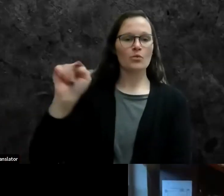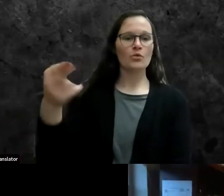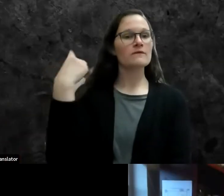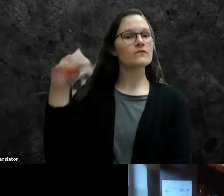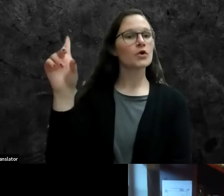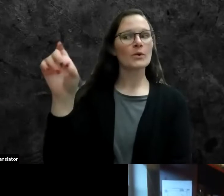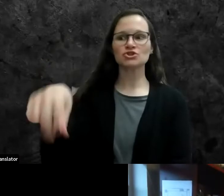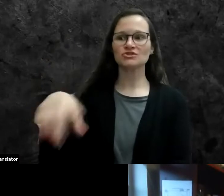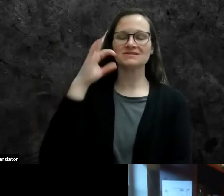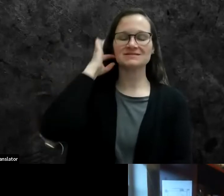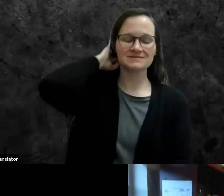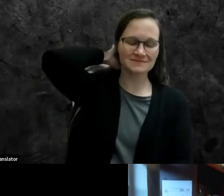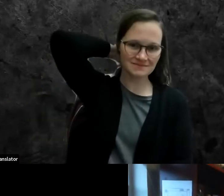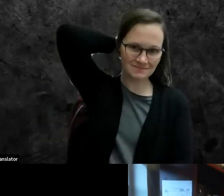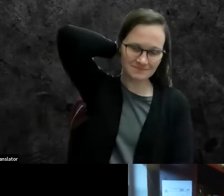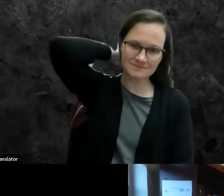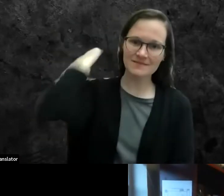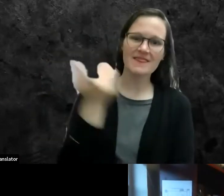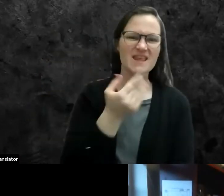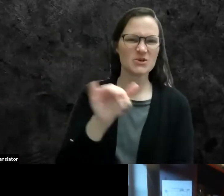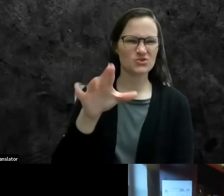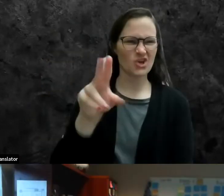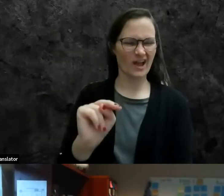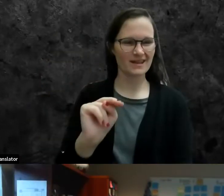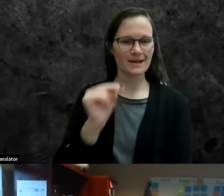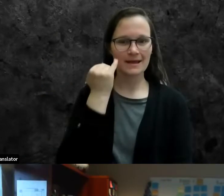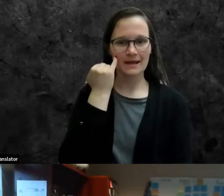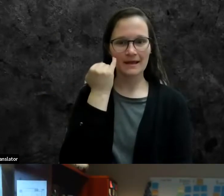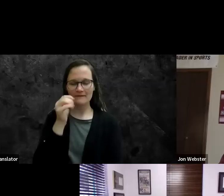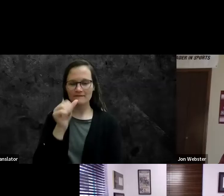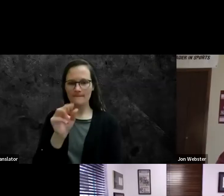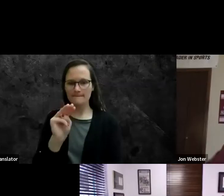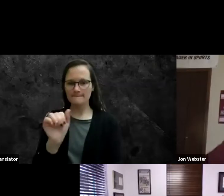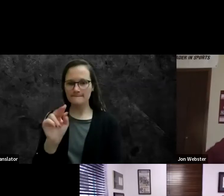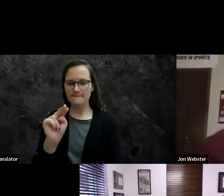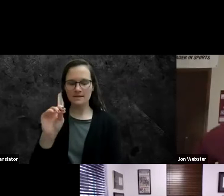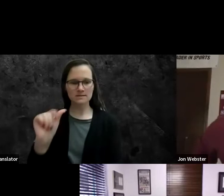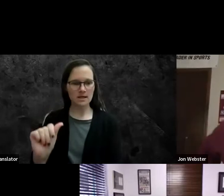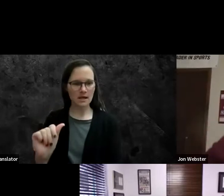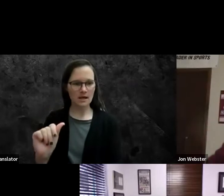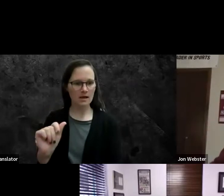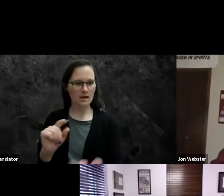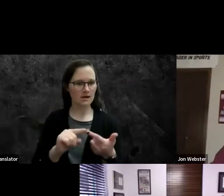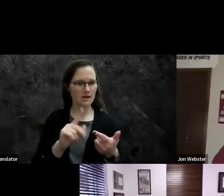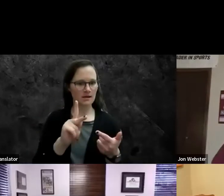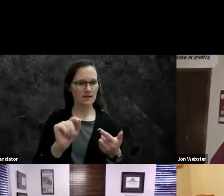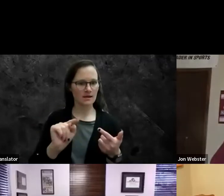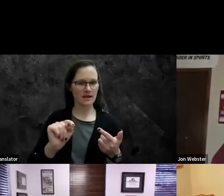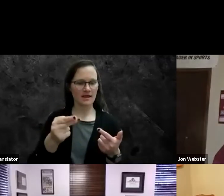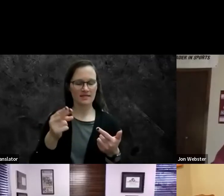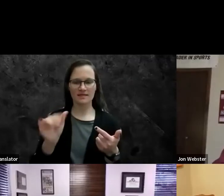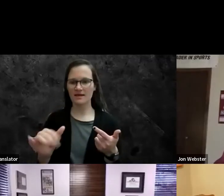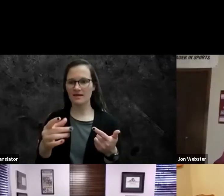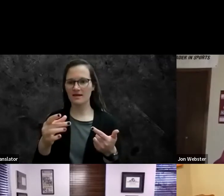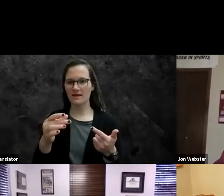questions. Thank you, John. And if Amanda and Kathy and Renee would come back in, thank